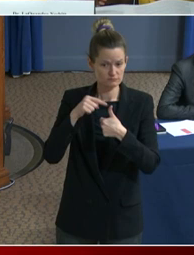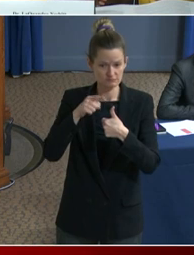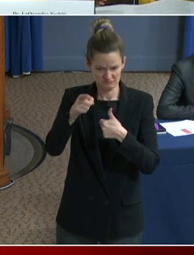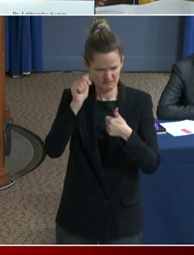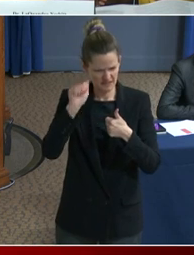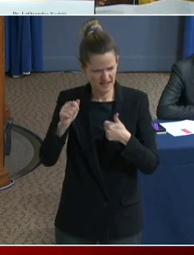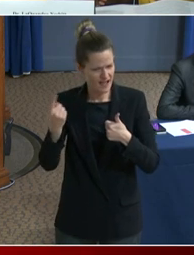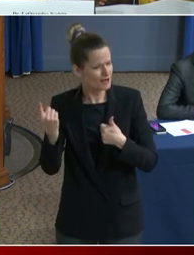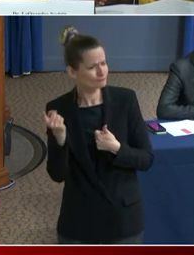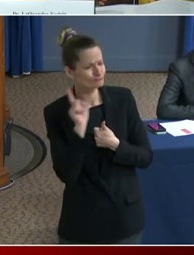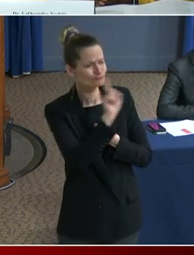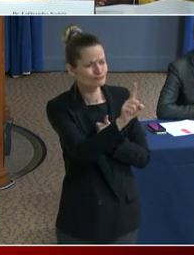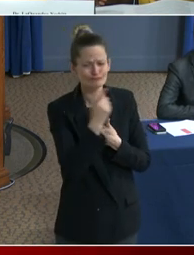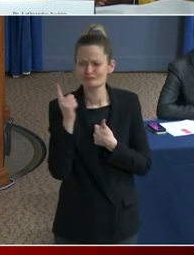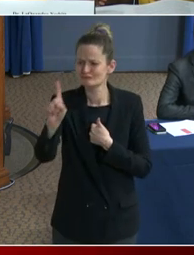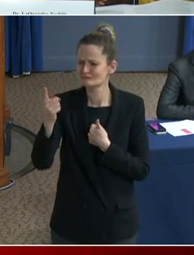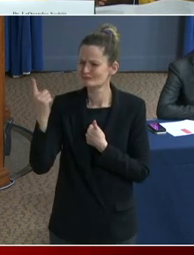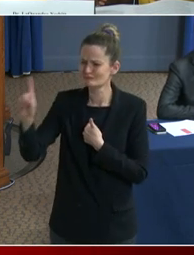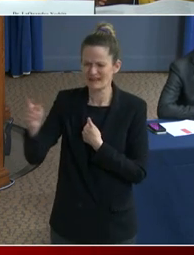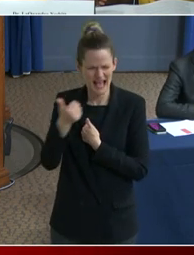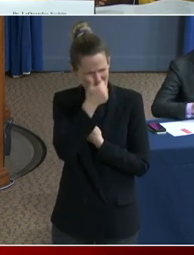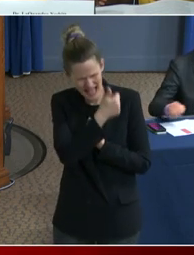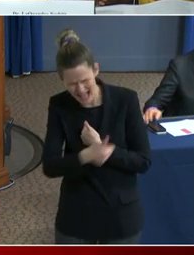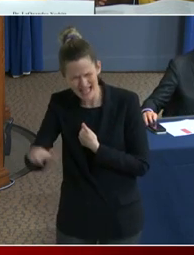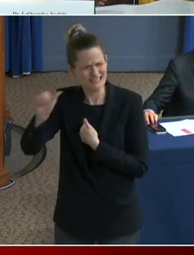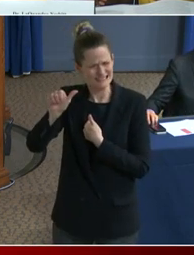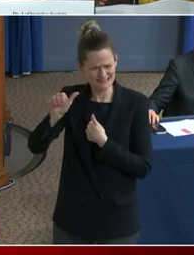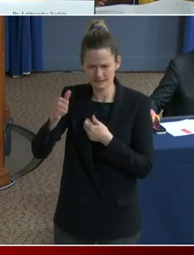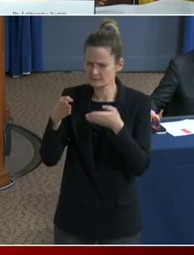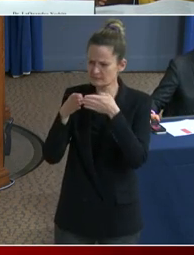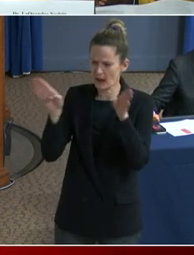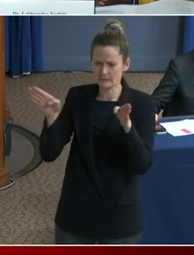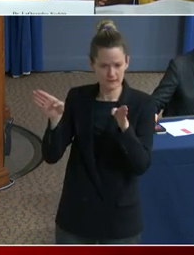site, and those sites are updated and listed on